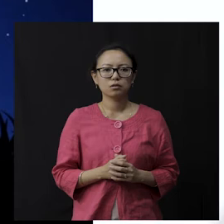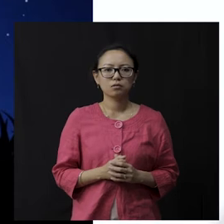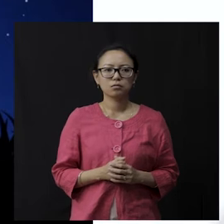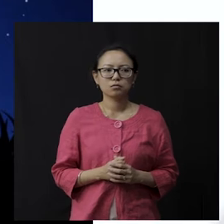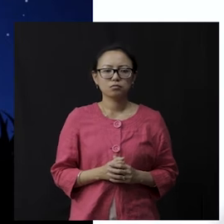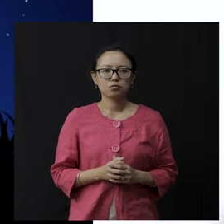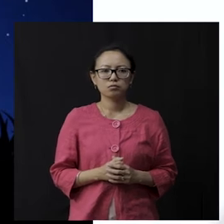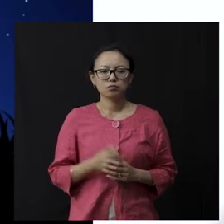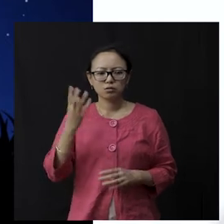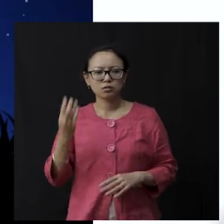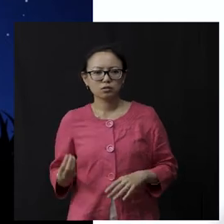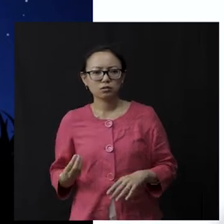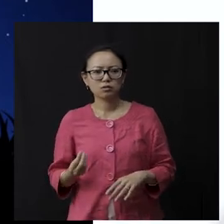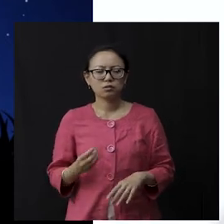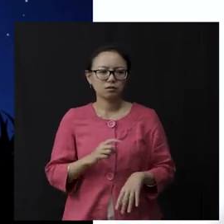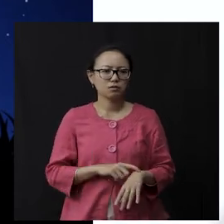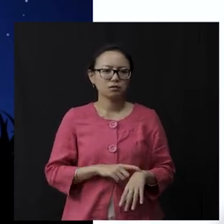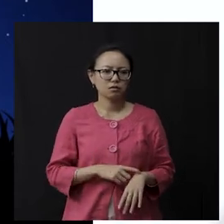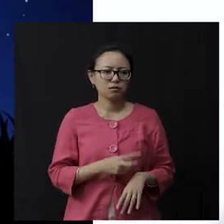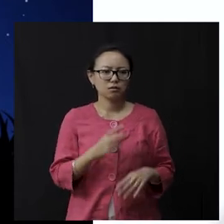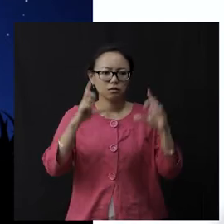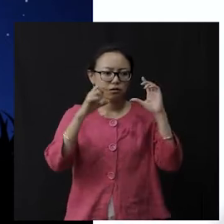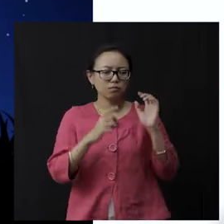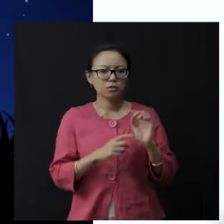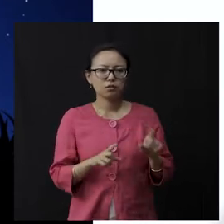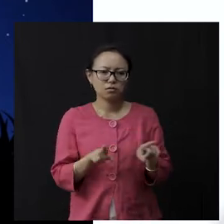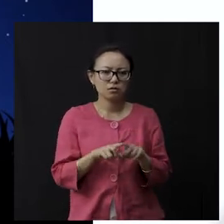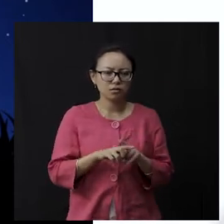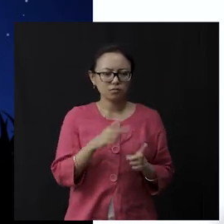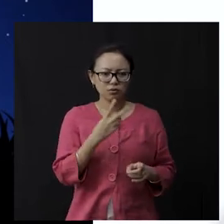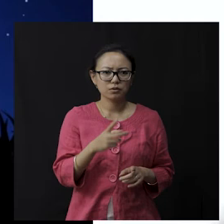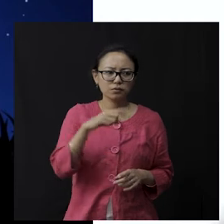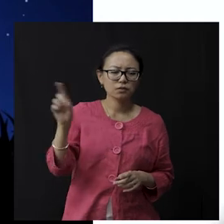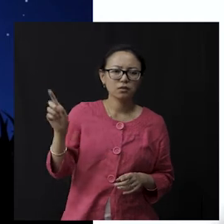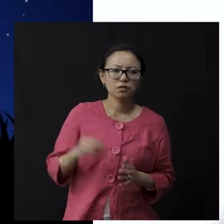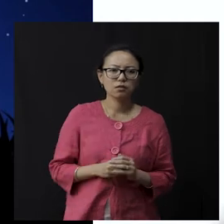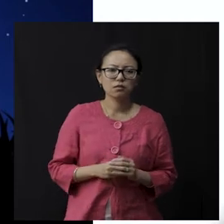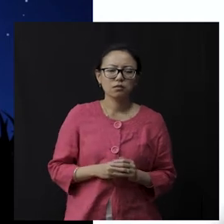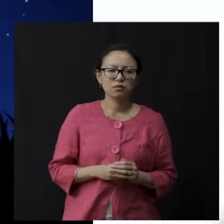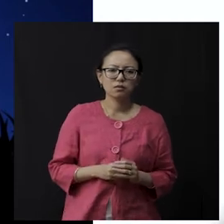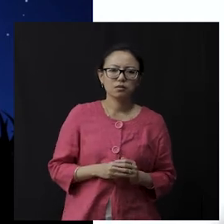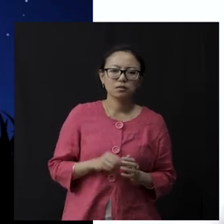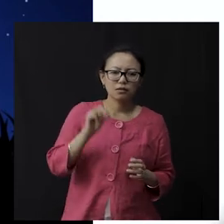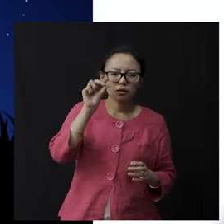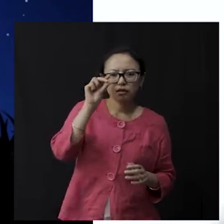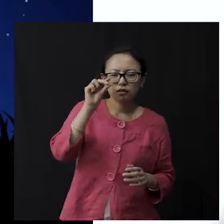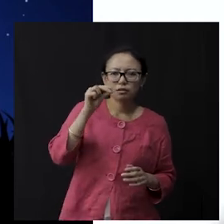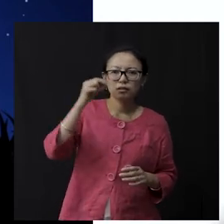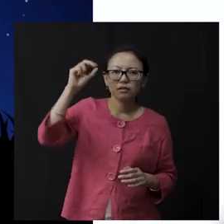this. Yes or no, at night it is dark, but somehow there are little lights, little shining objects. Yes or no?